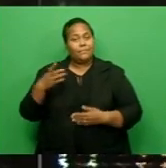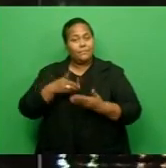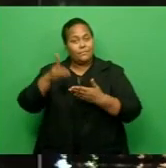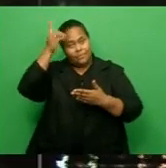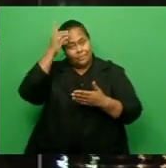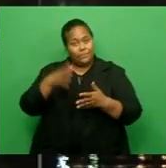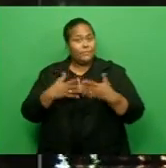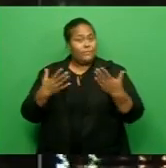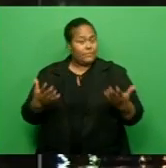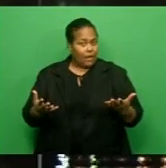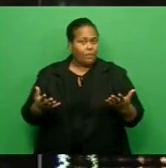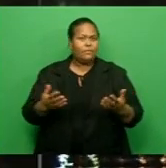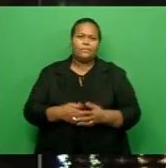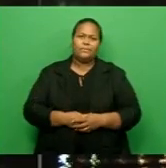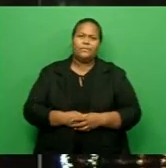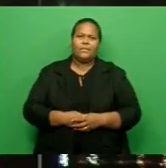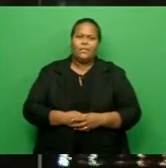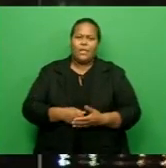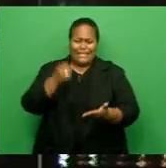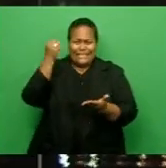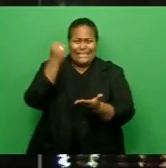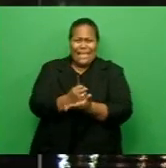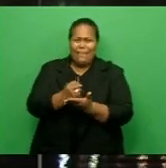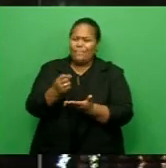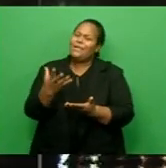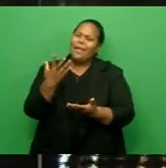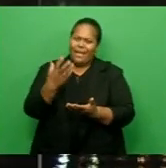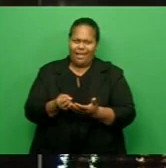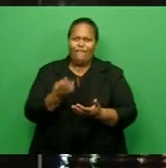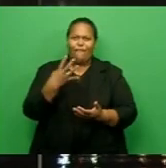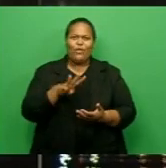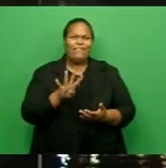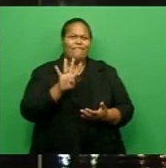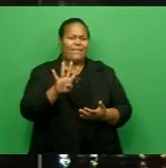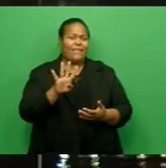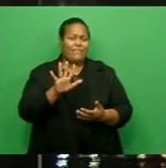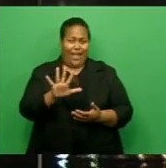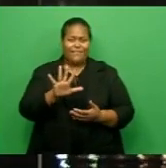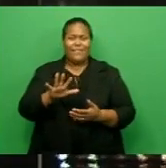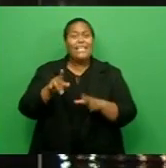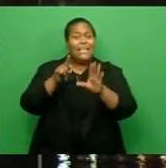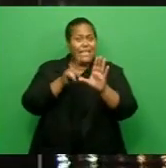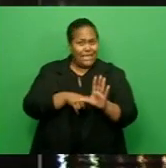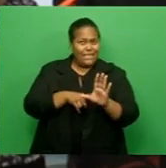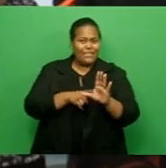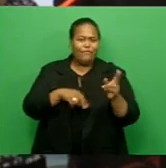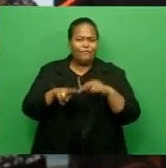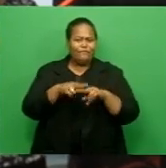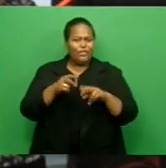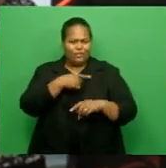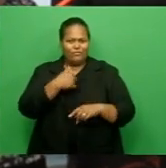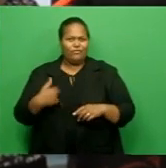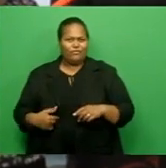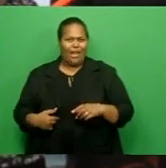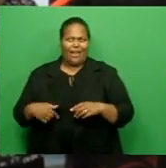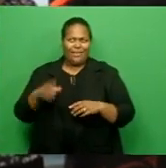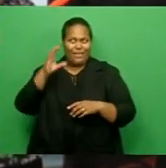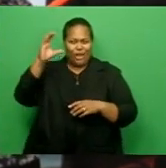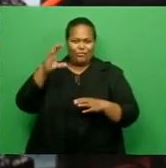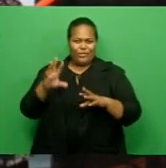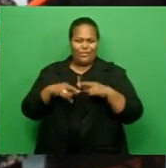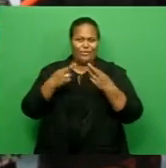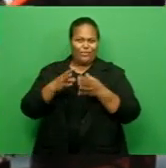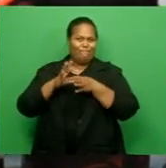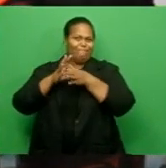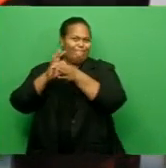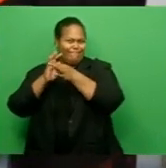has launched commemorative stamps to mark the 45th anniversary of Fiji-China diplomatic relations. Rosie Akbar says Fiji and